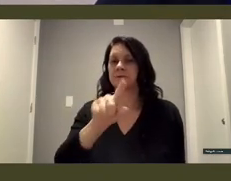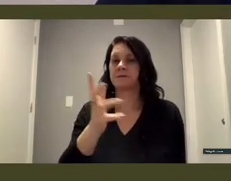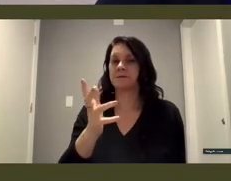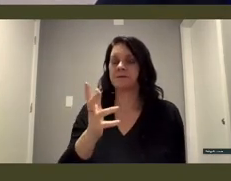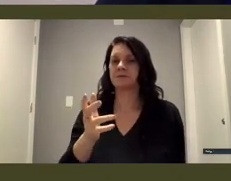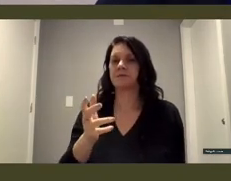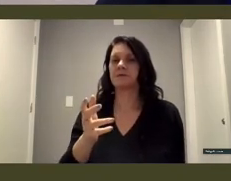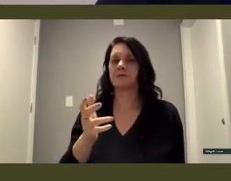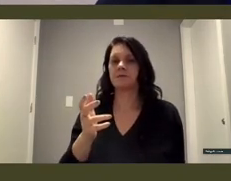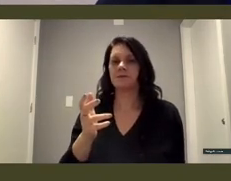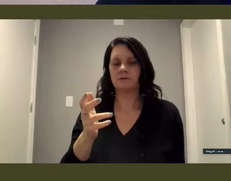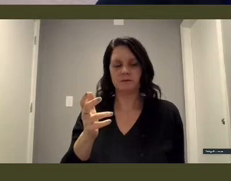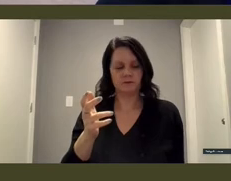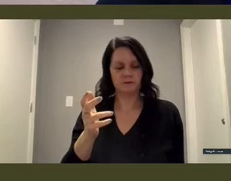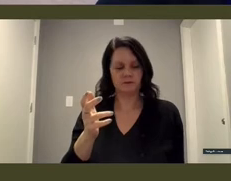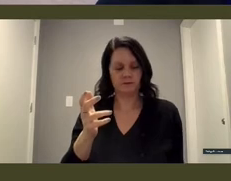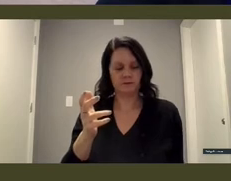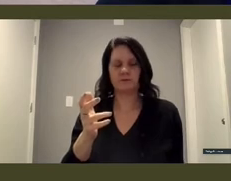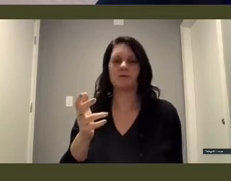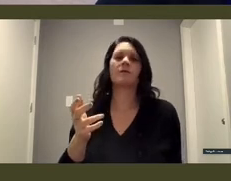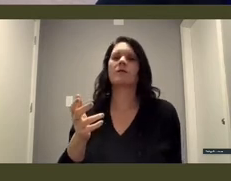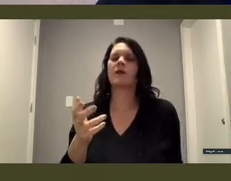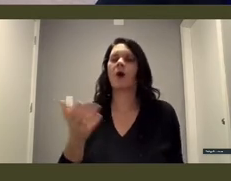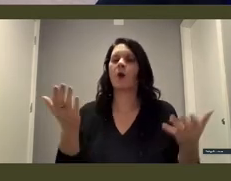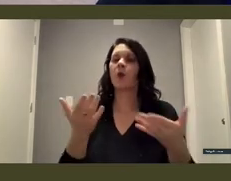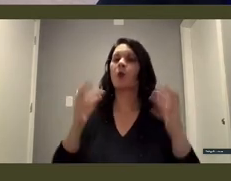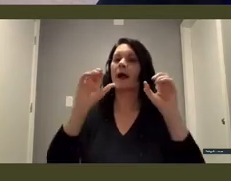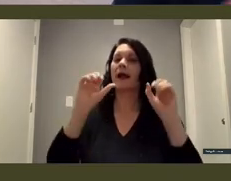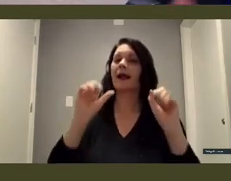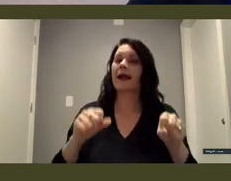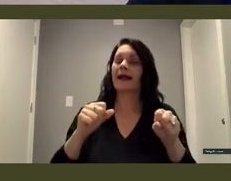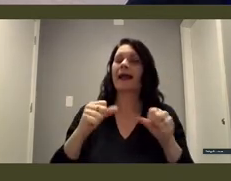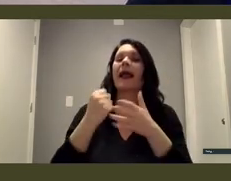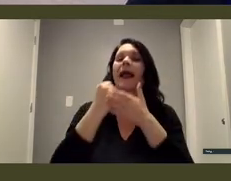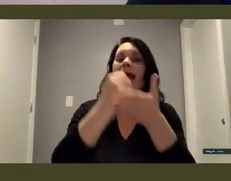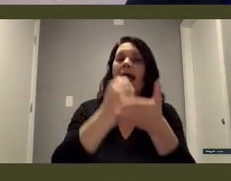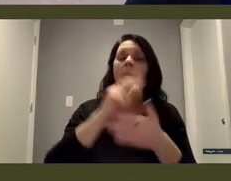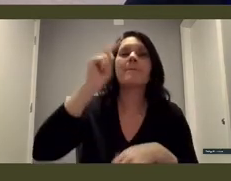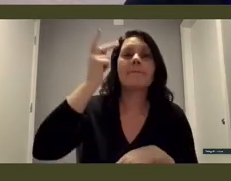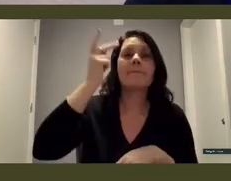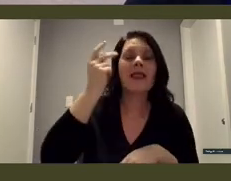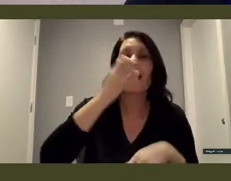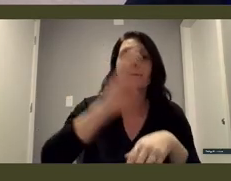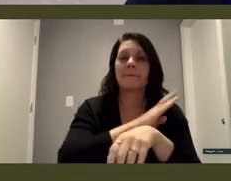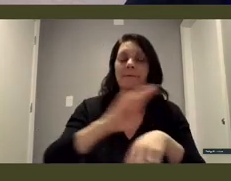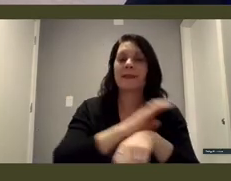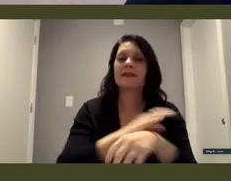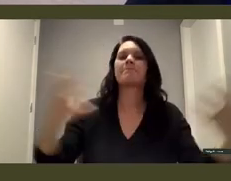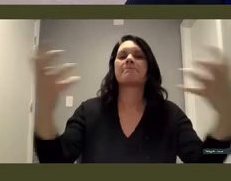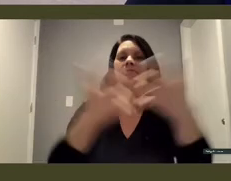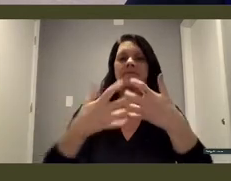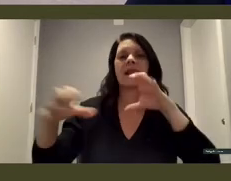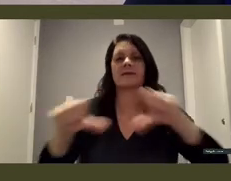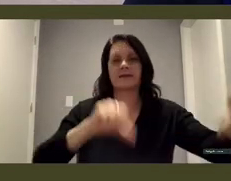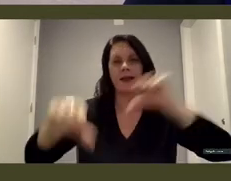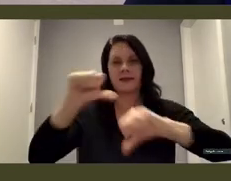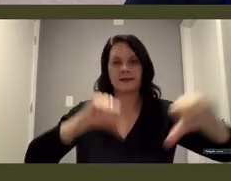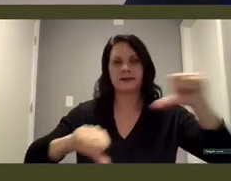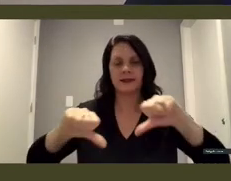what can be done to make politicians and businesses act on the science? And you have various